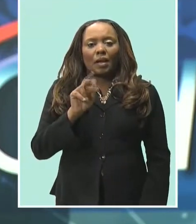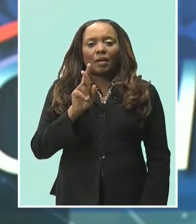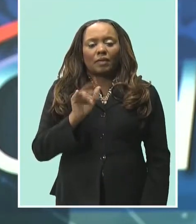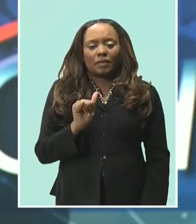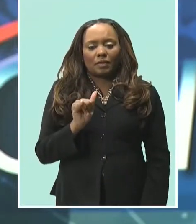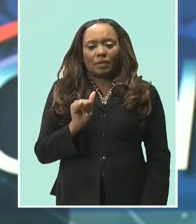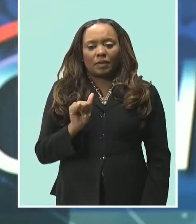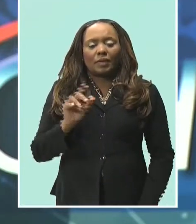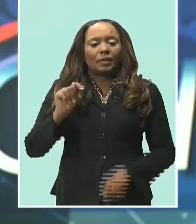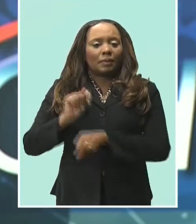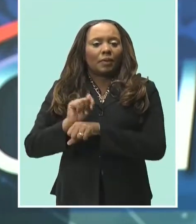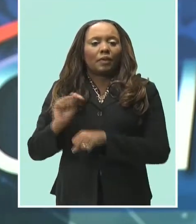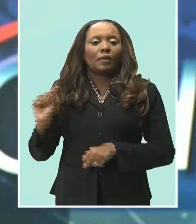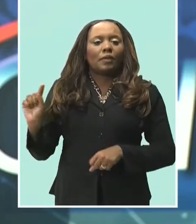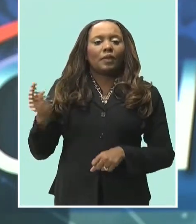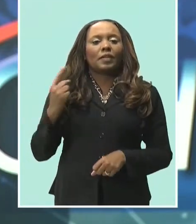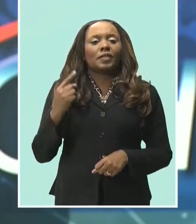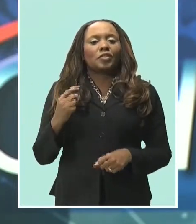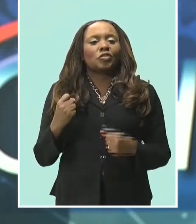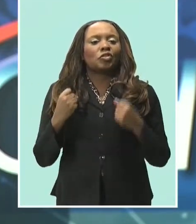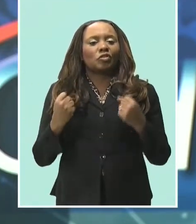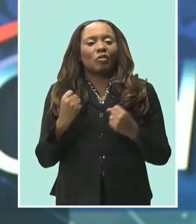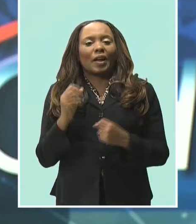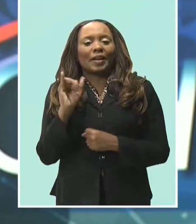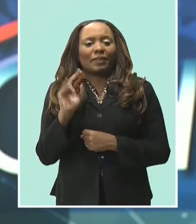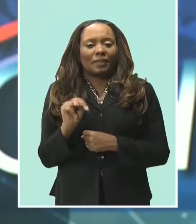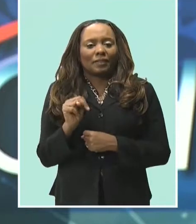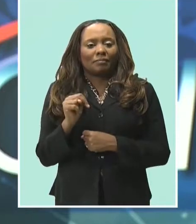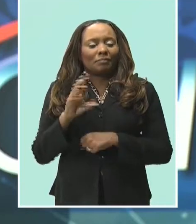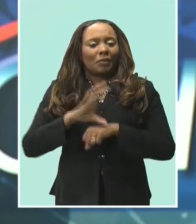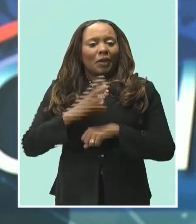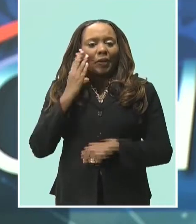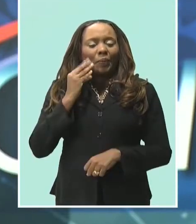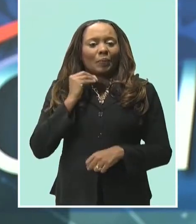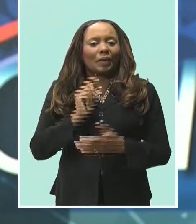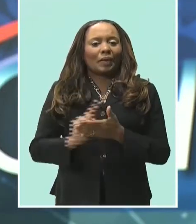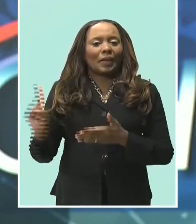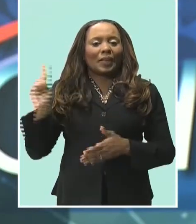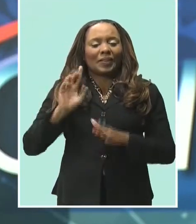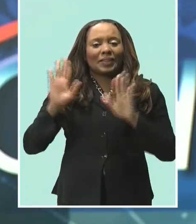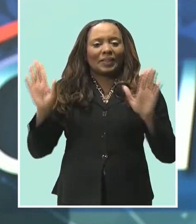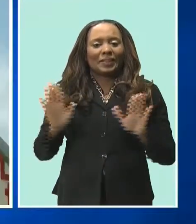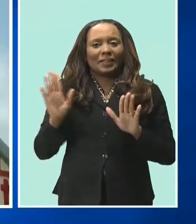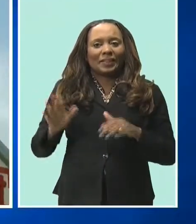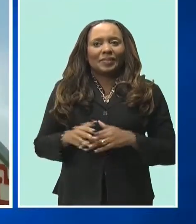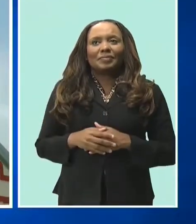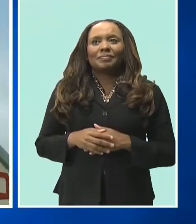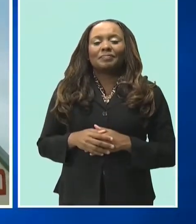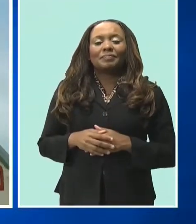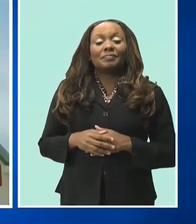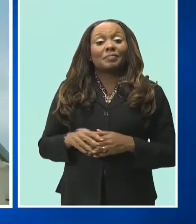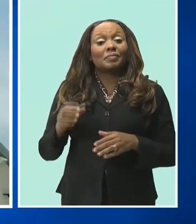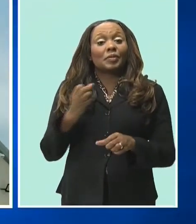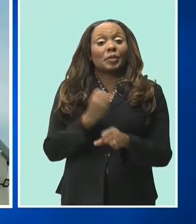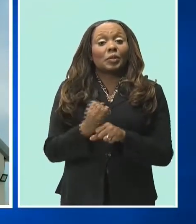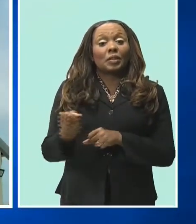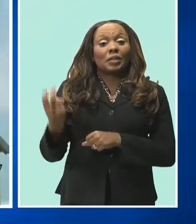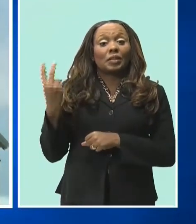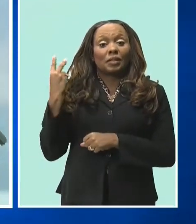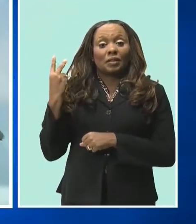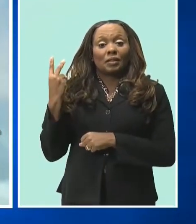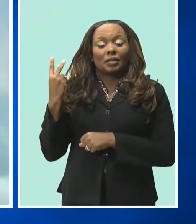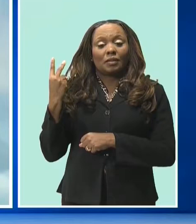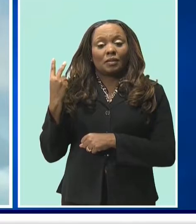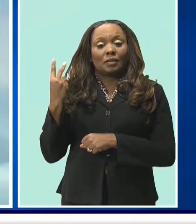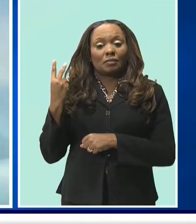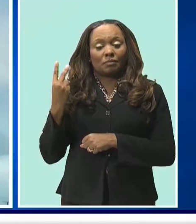further, hosting the first ever drive-in church experience last Sunday. 2 years ago, the congregation of